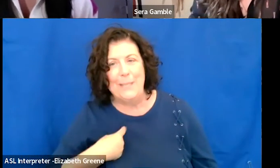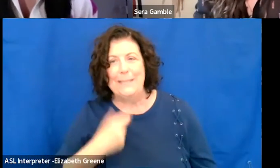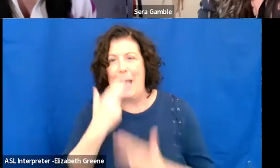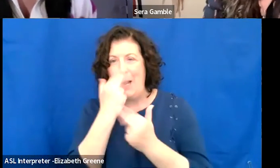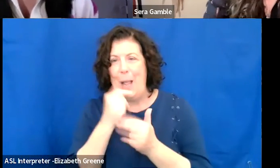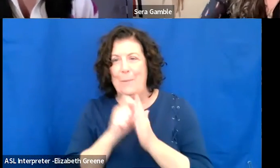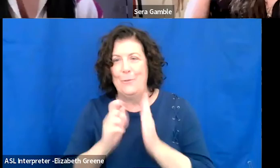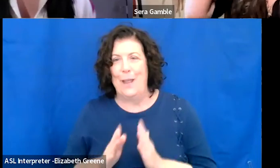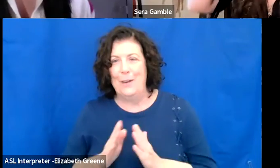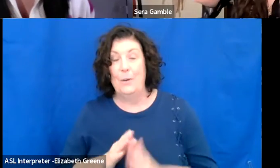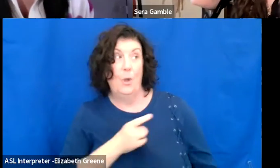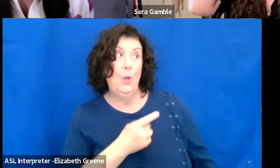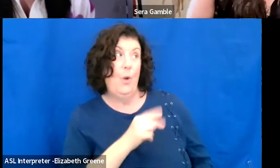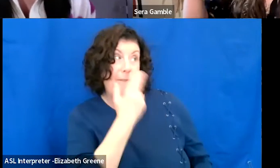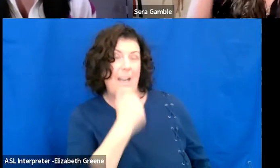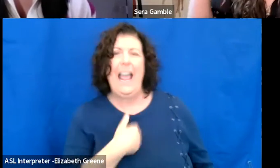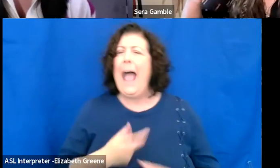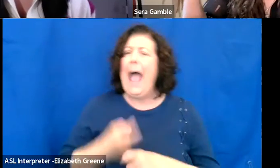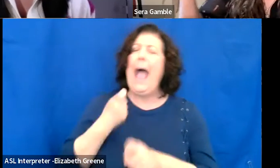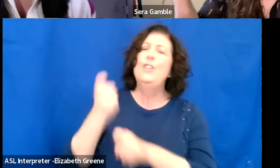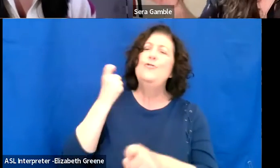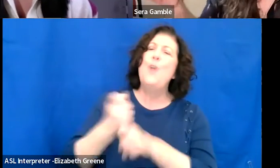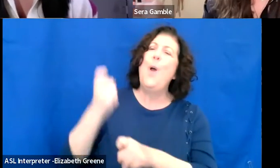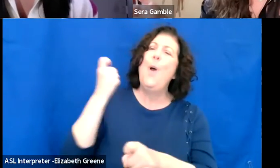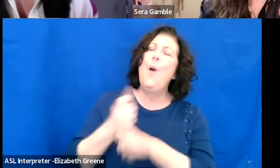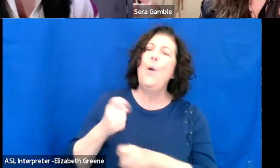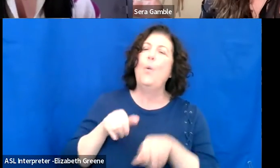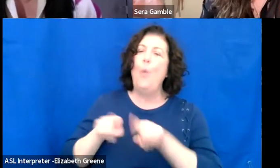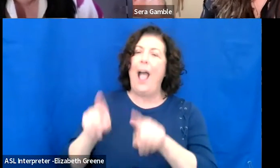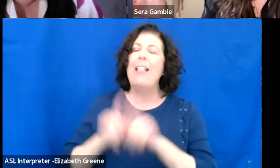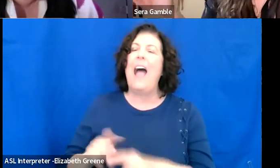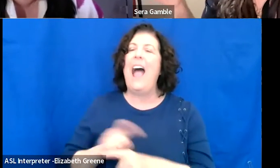You are funny. I mean, I crack jokes while I am disemboweling people.